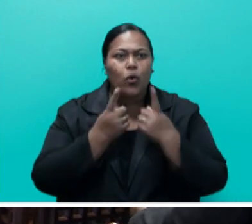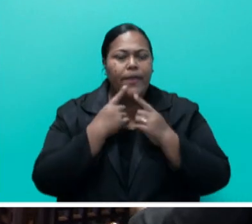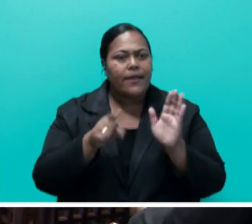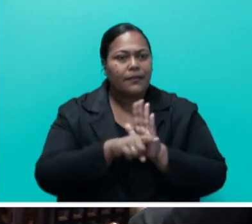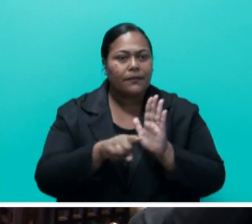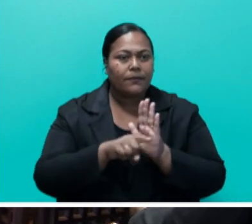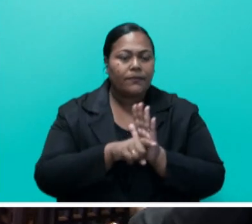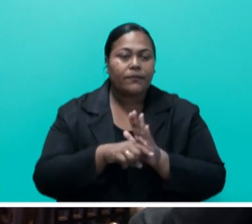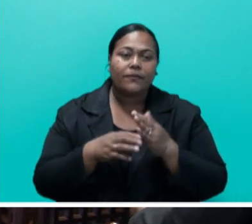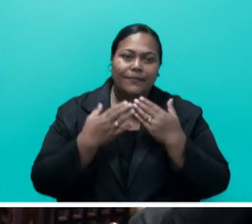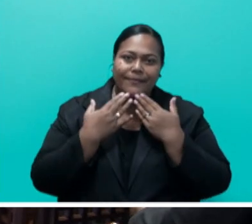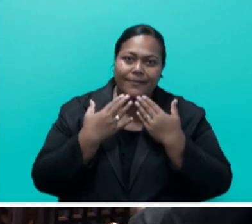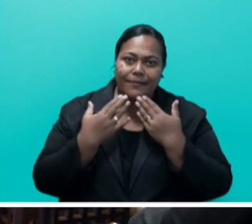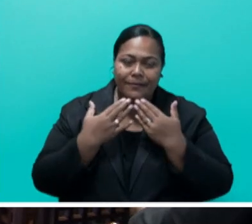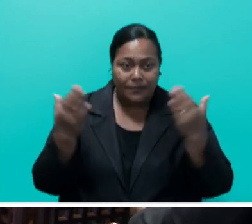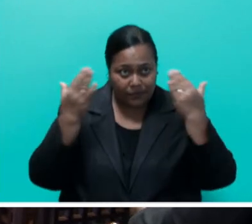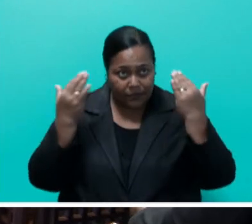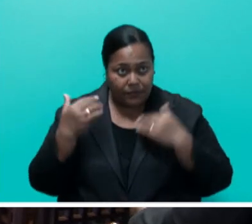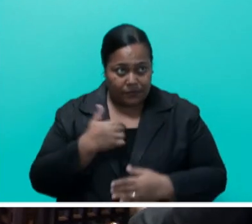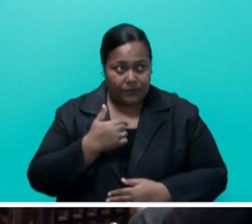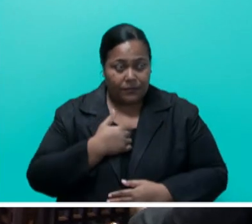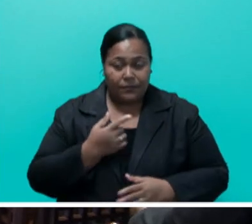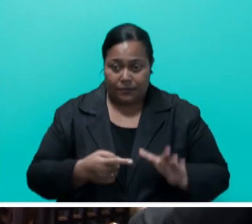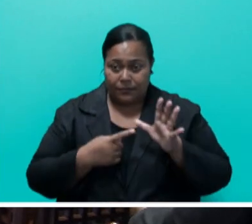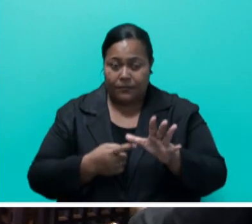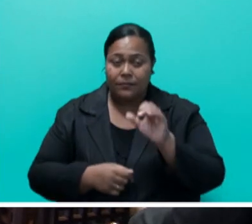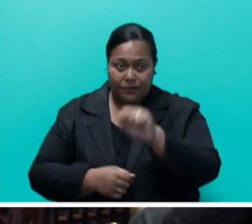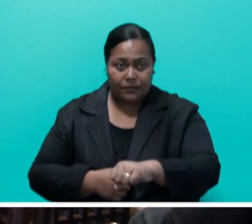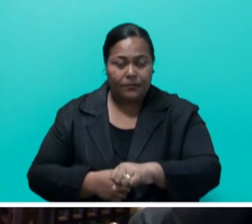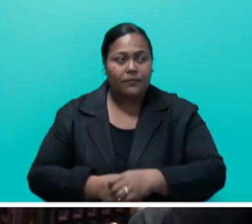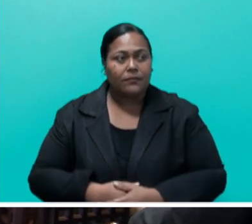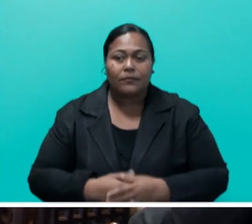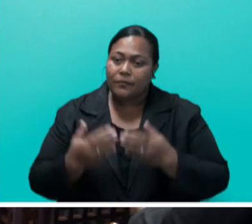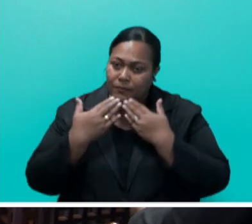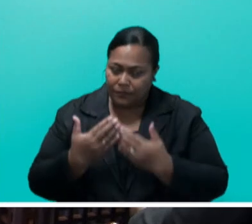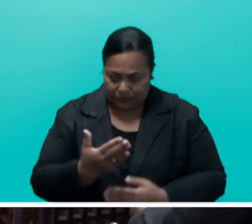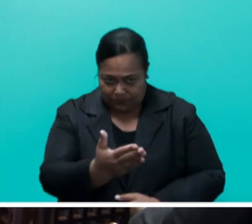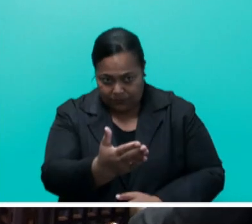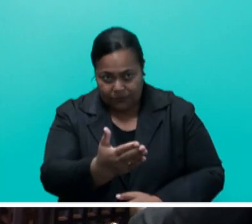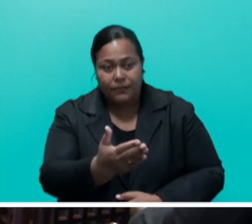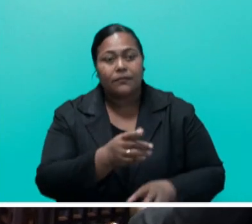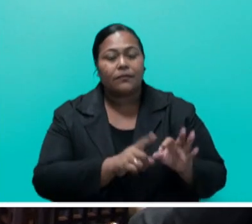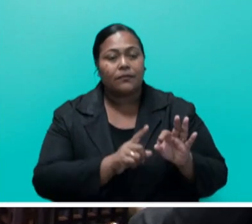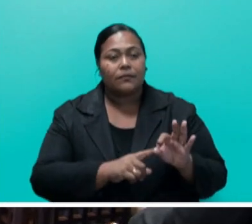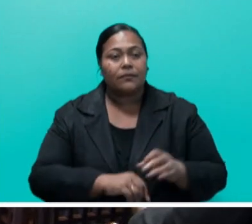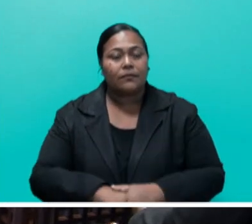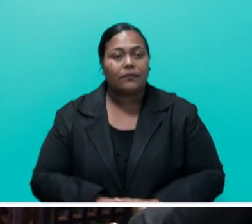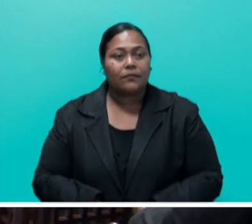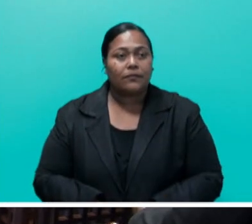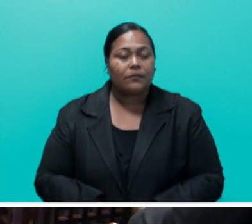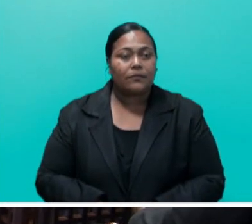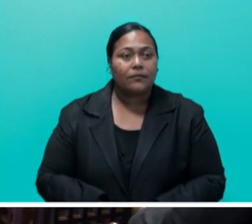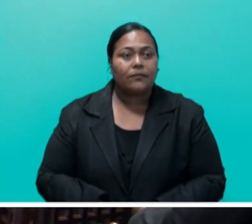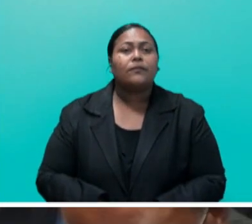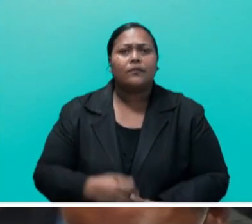Speaker. Thank you, Honourable Speaker, and I thank the Honourable Member for the supplementary question. Honourable Speaker, I think there's